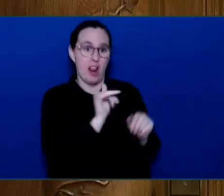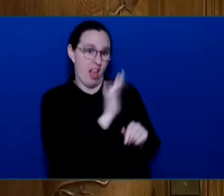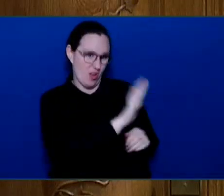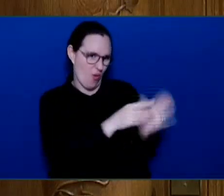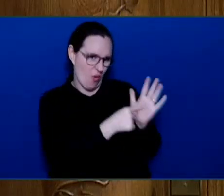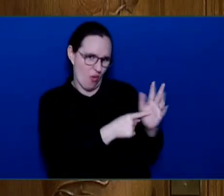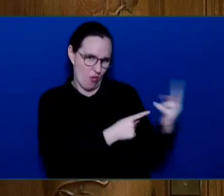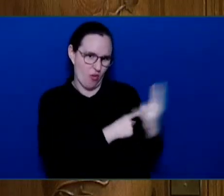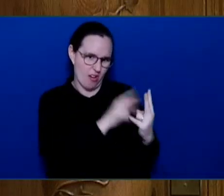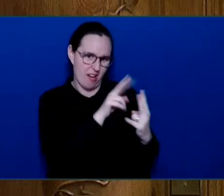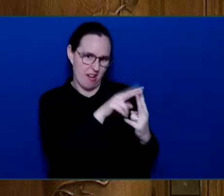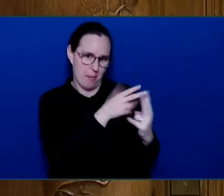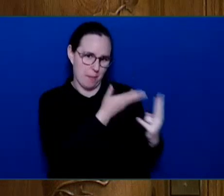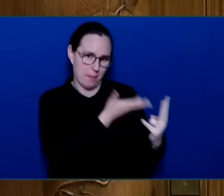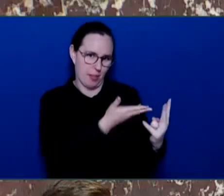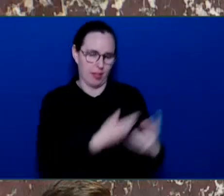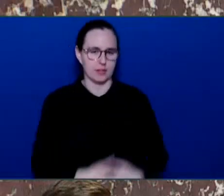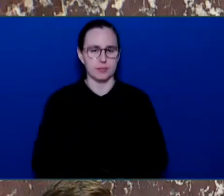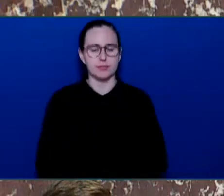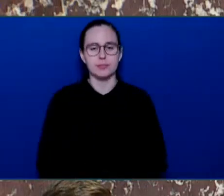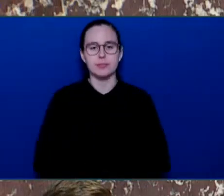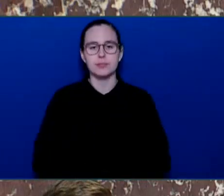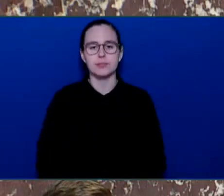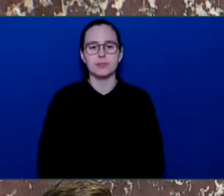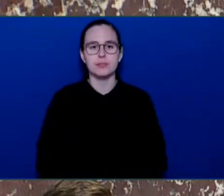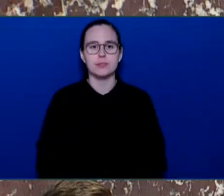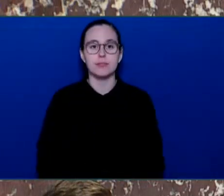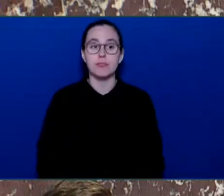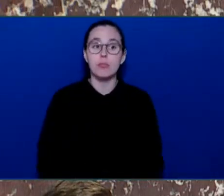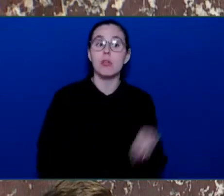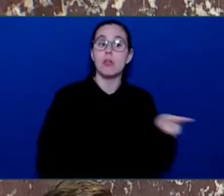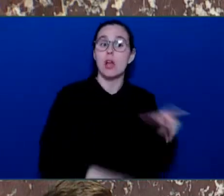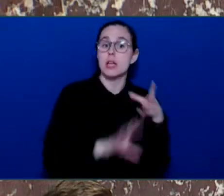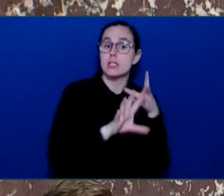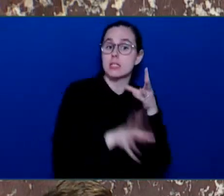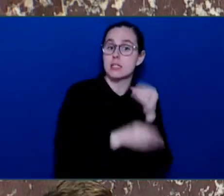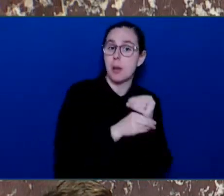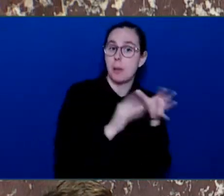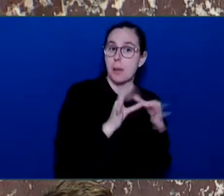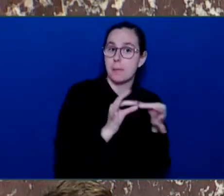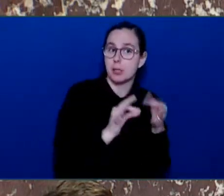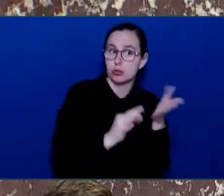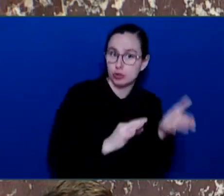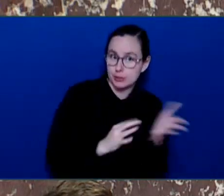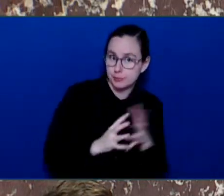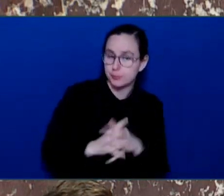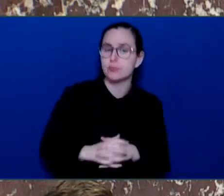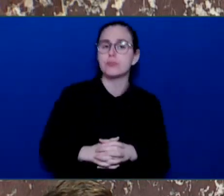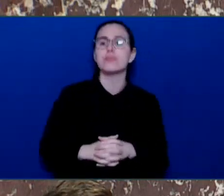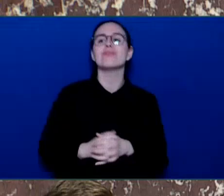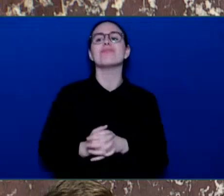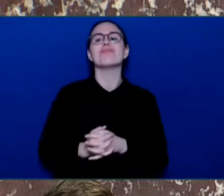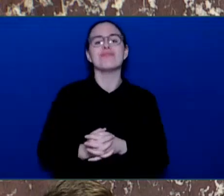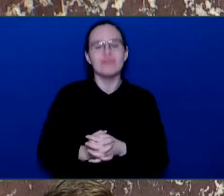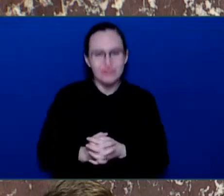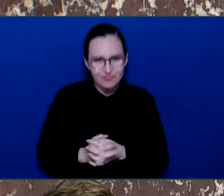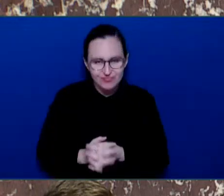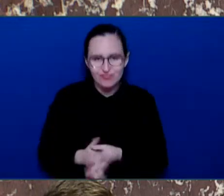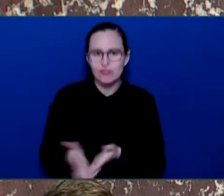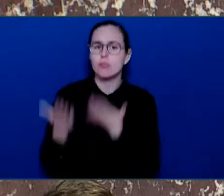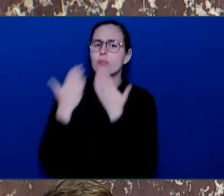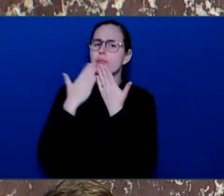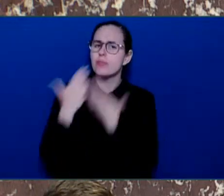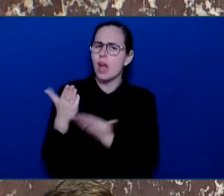Kamloops North Thompson, supplemental. Well, thank you, Mr. Speaker. Several economists now are warning that NDP policies are going